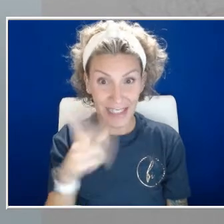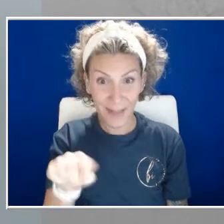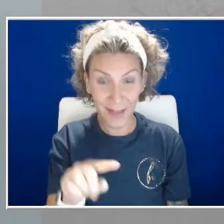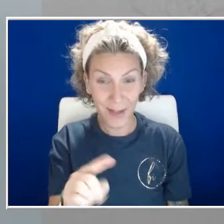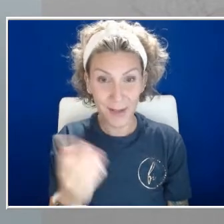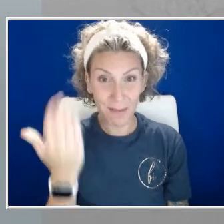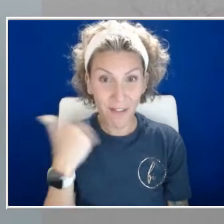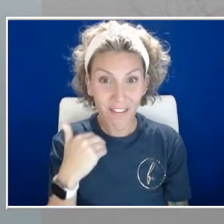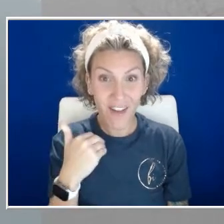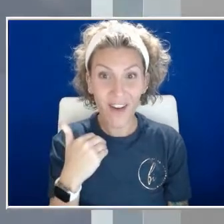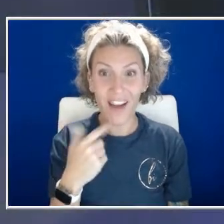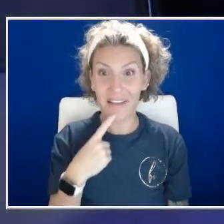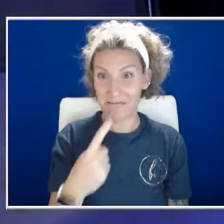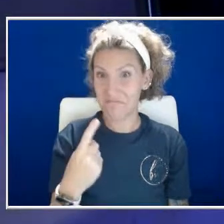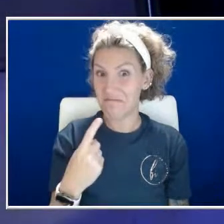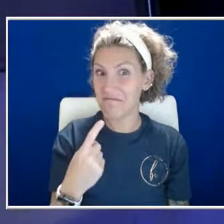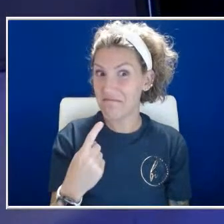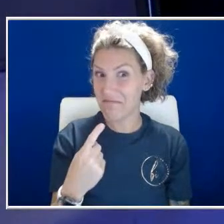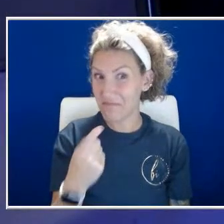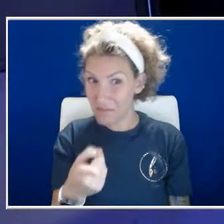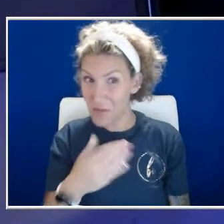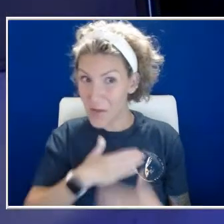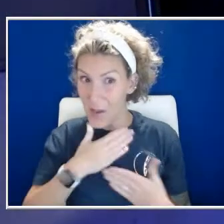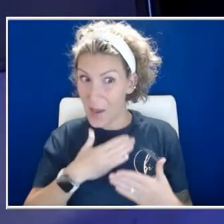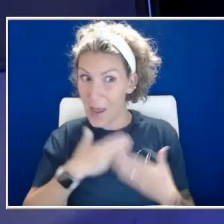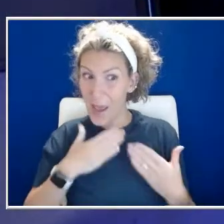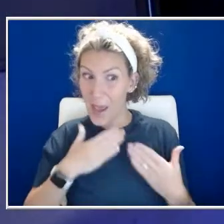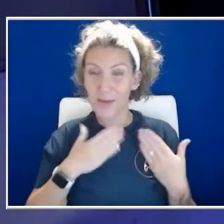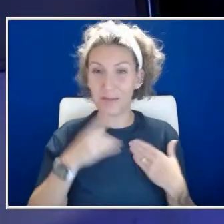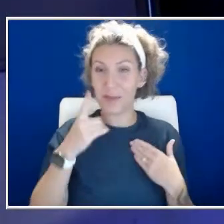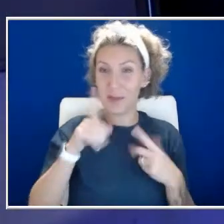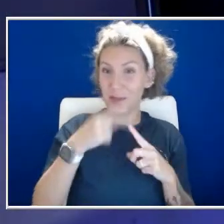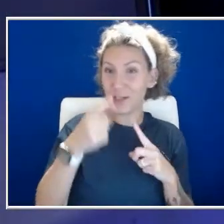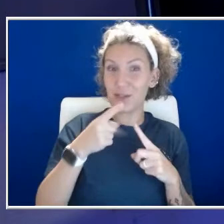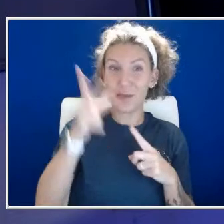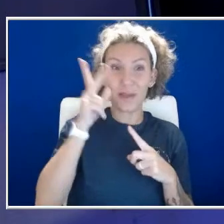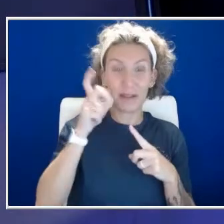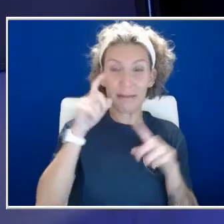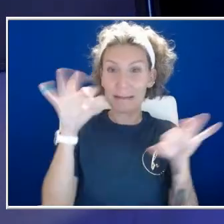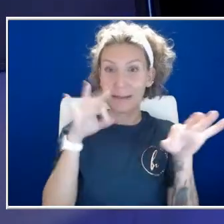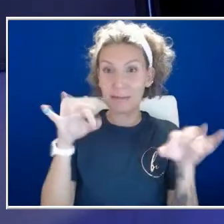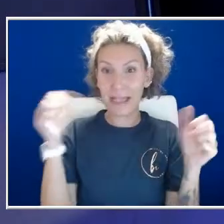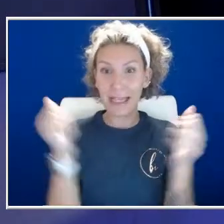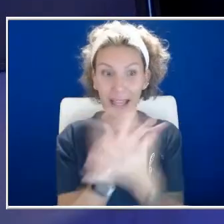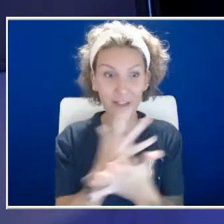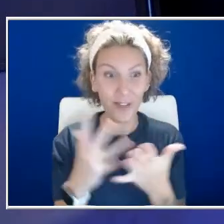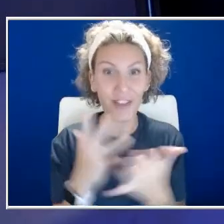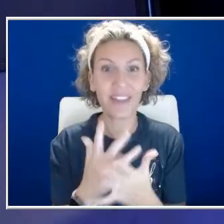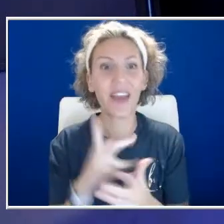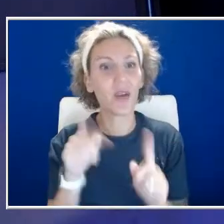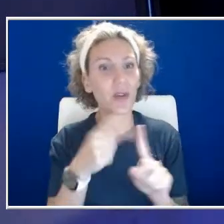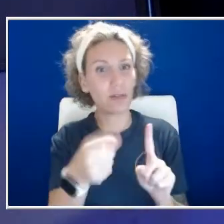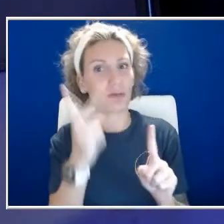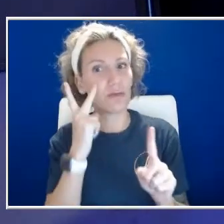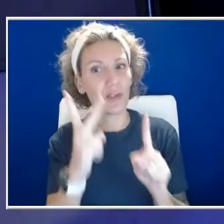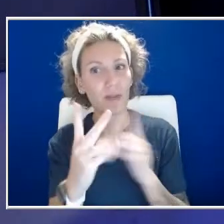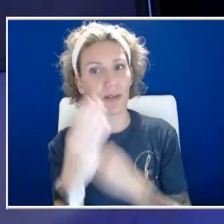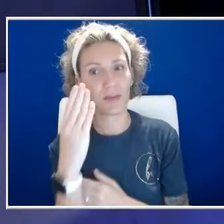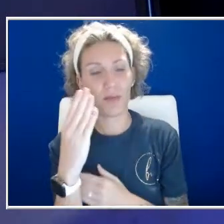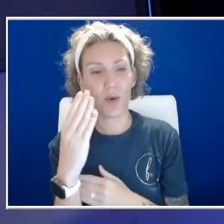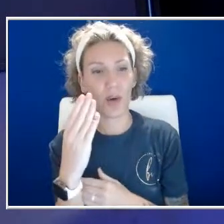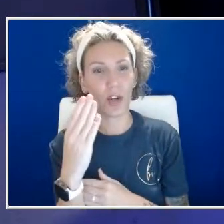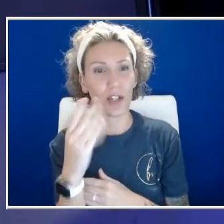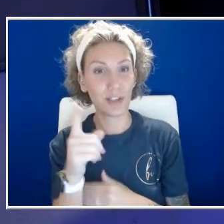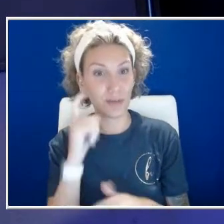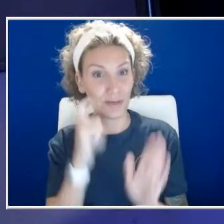pretty glad you're in the hands of Dr. Ebersol when you hear him explain all this to you. Absolutely. He knows what he's doing. And when you saw him this morning, did you recognize